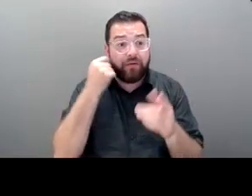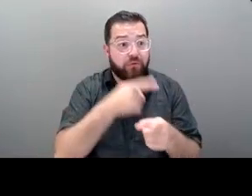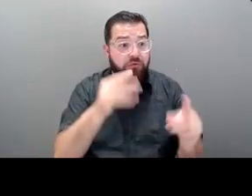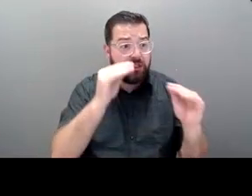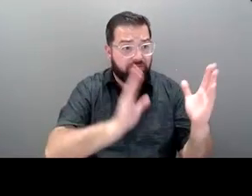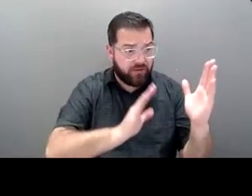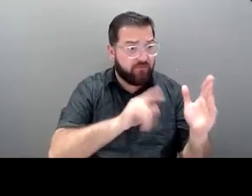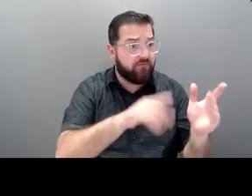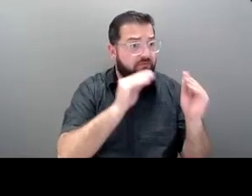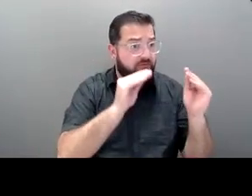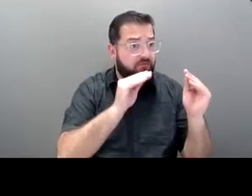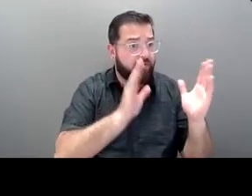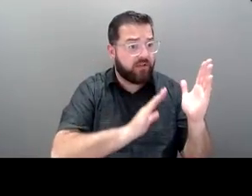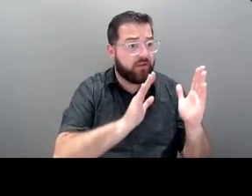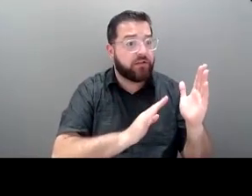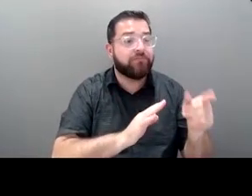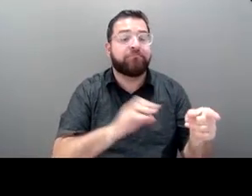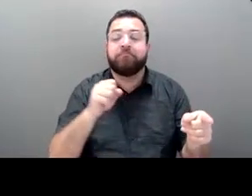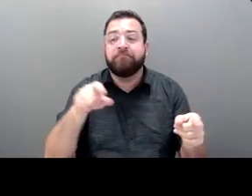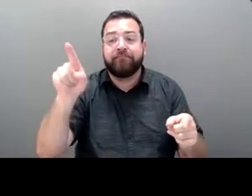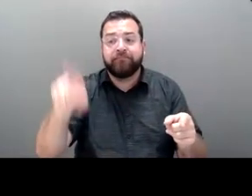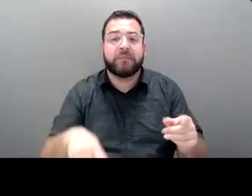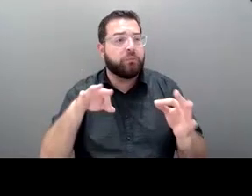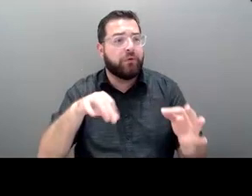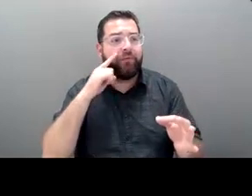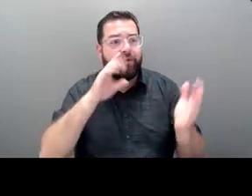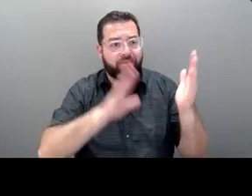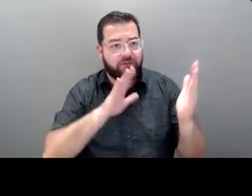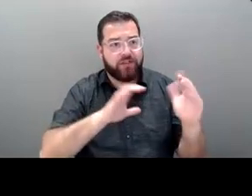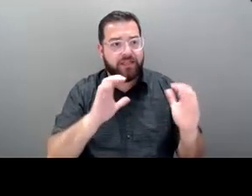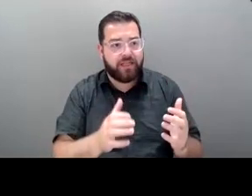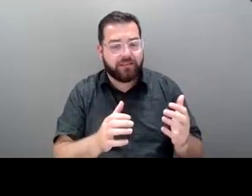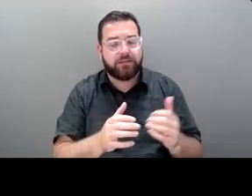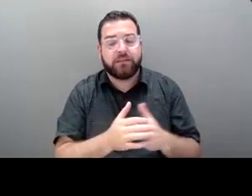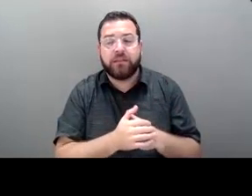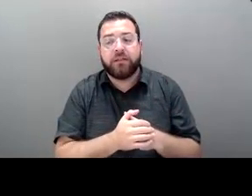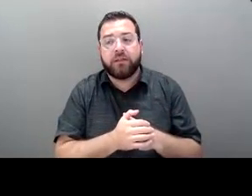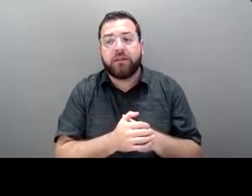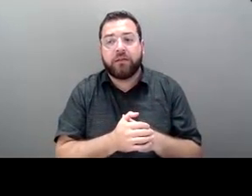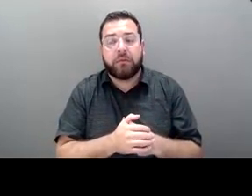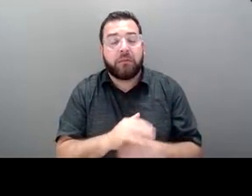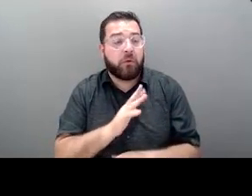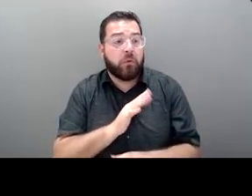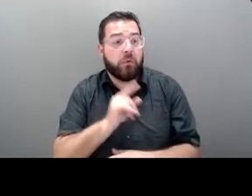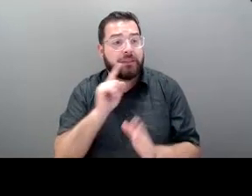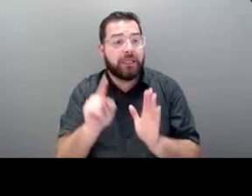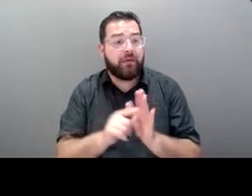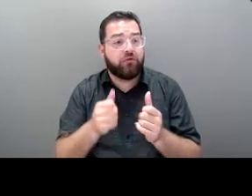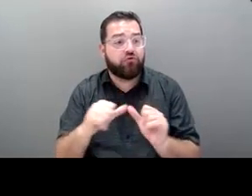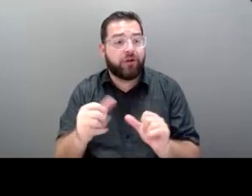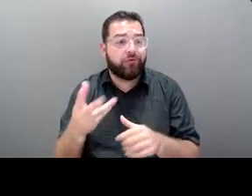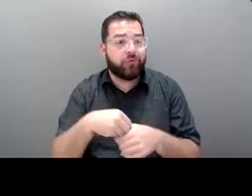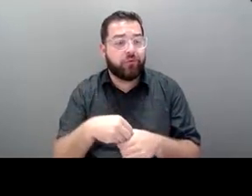have a face-to-face classroom, Deanna? Yeah, this is sort of geared for a face-to-face debate. So this might be kind of a cool assignment to